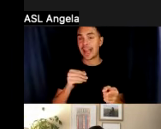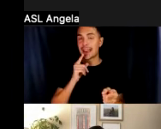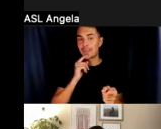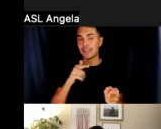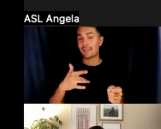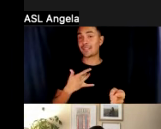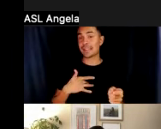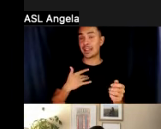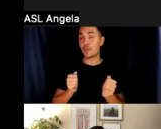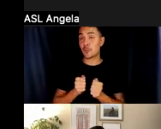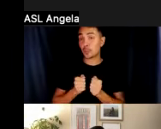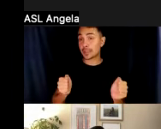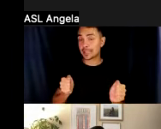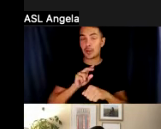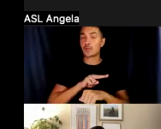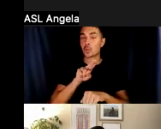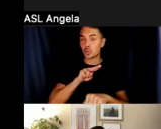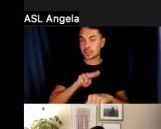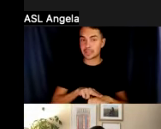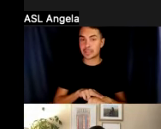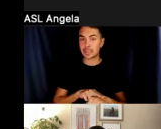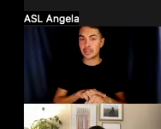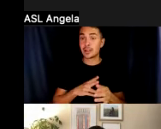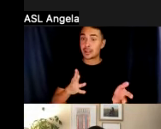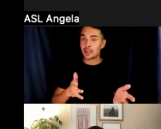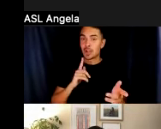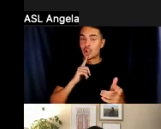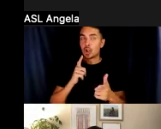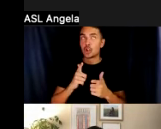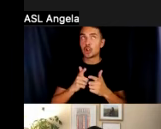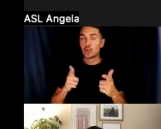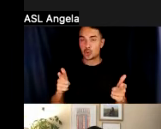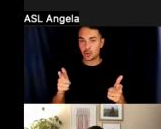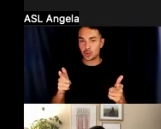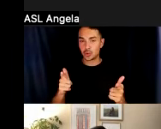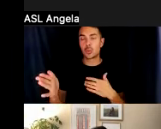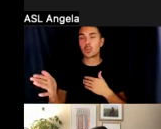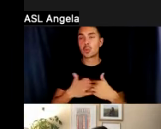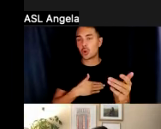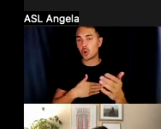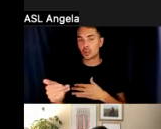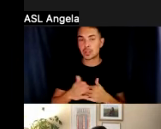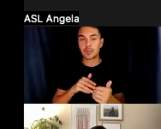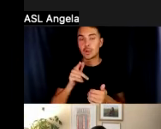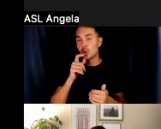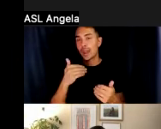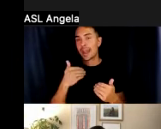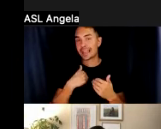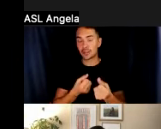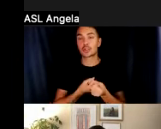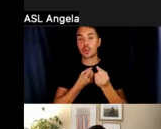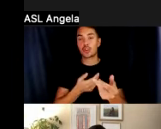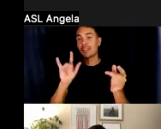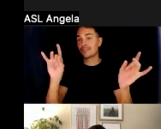of vulnerability, of course, are huge, regardless of who has perpetrated that